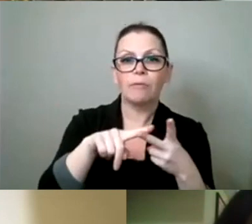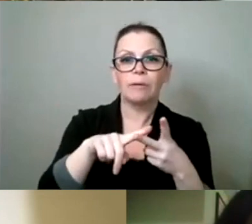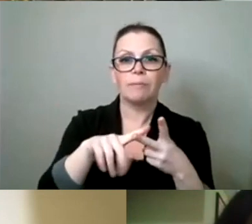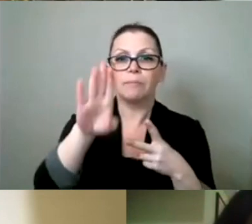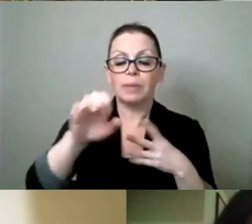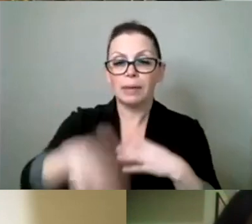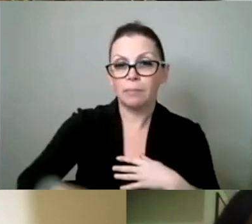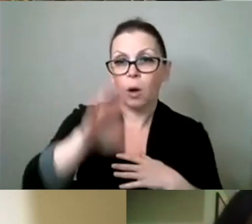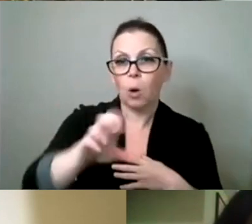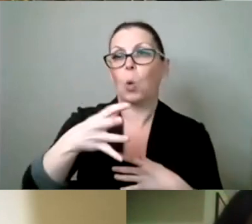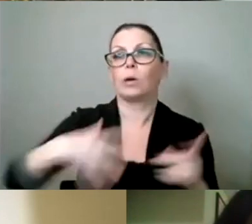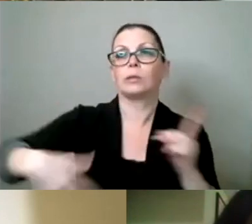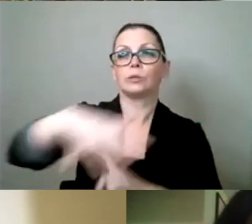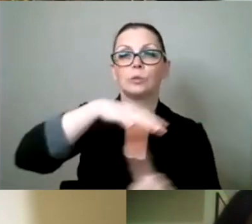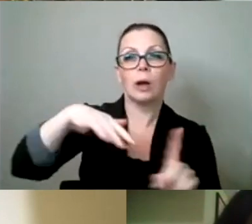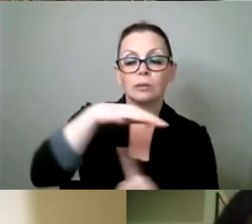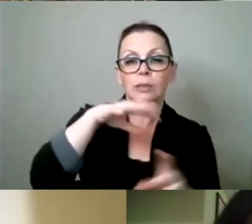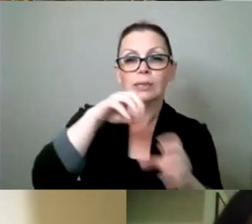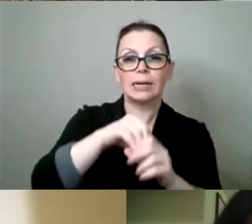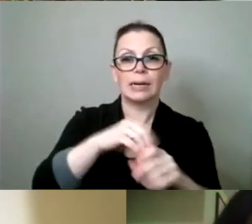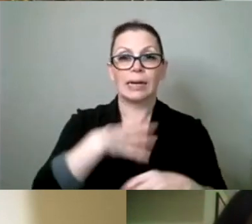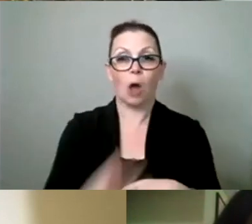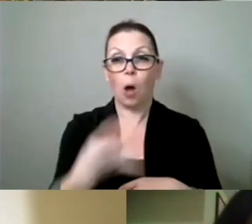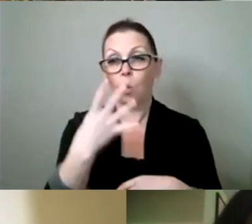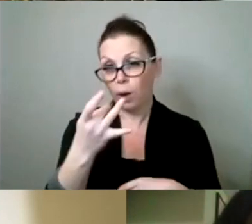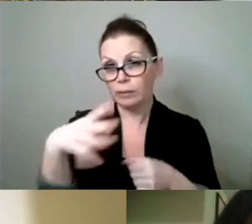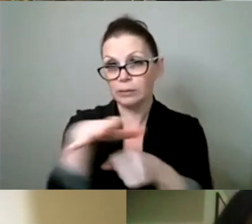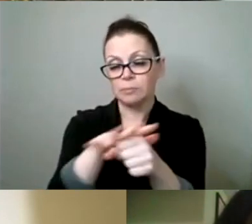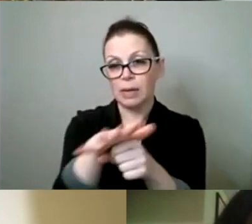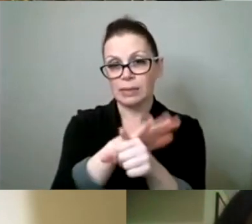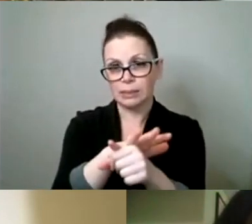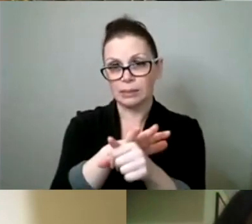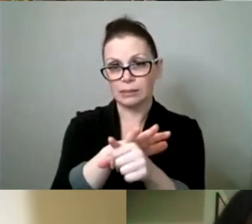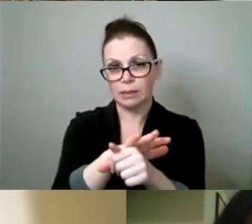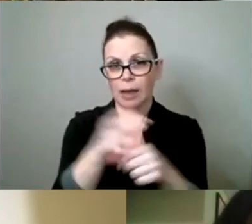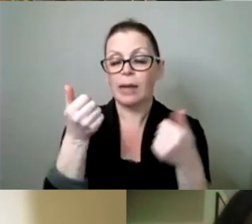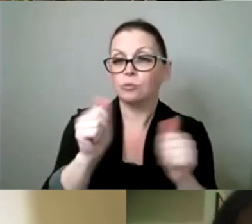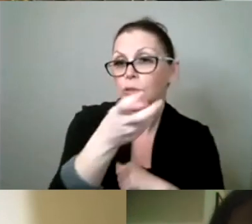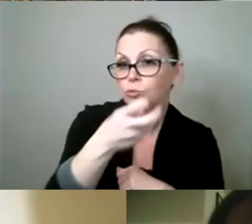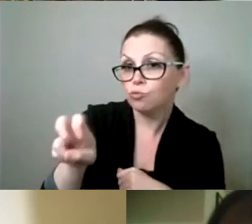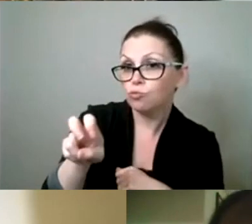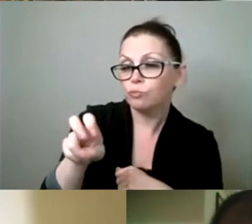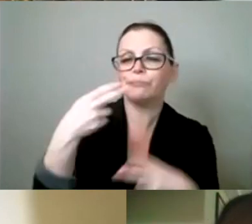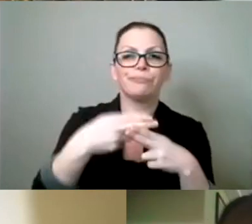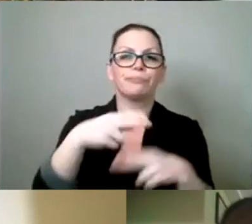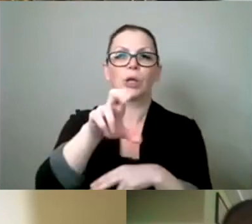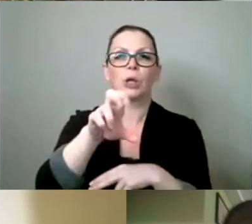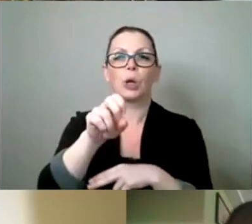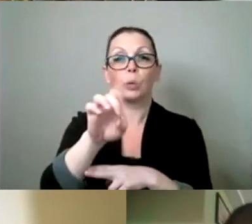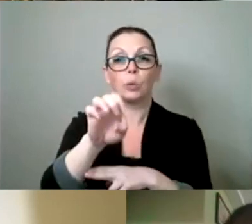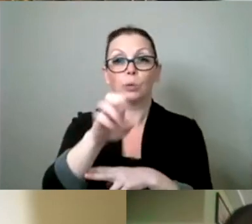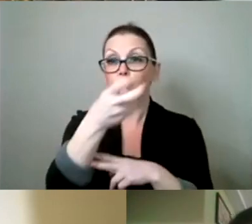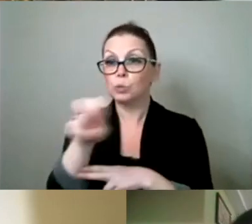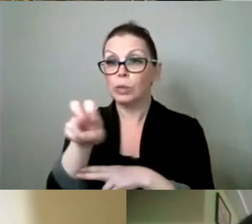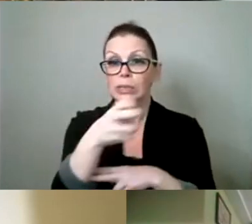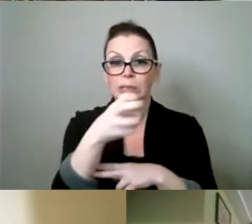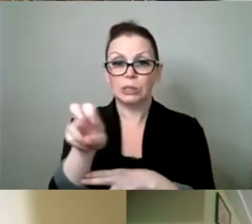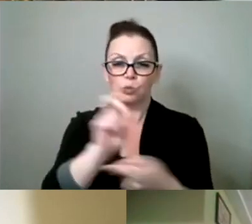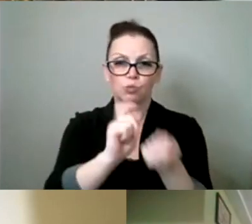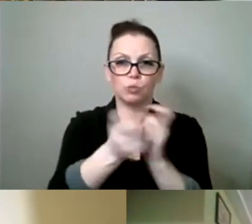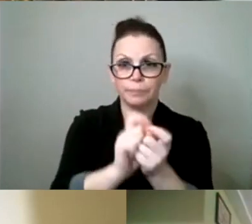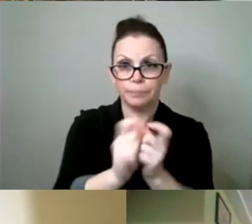up or surrounded in all white spaces, and making those transitions, those code switching, that the things